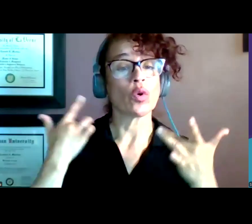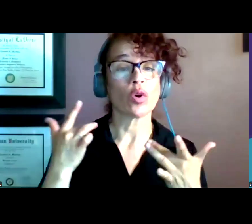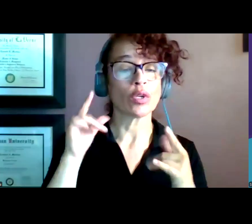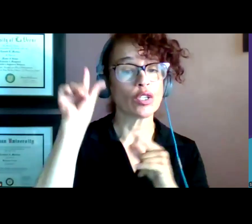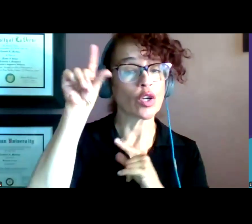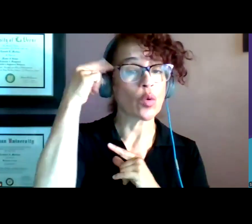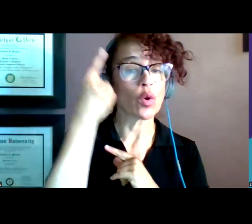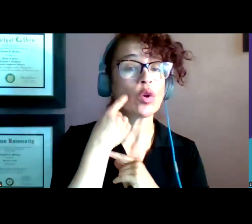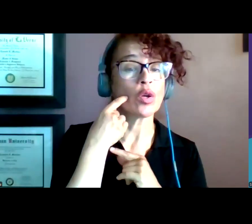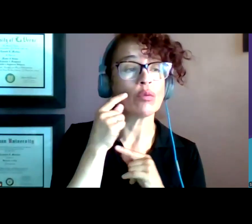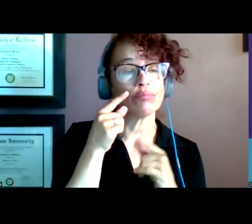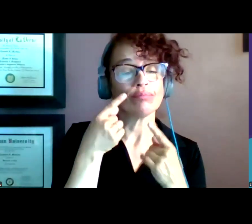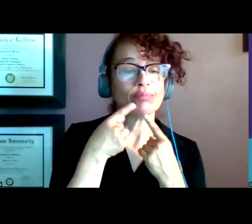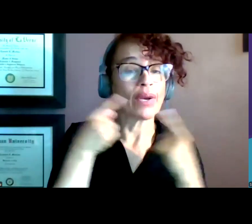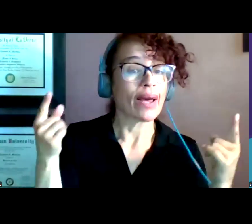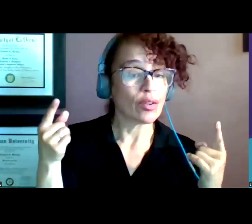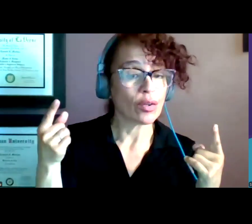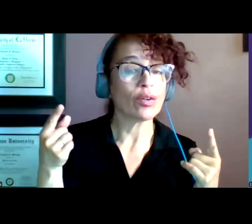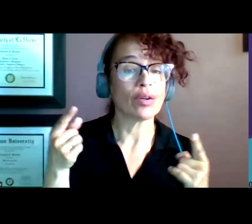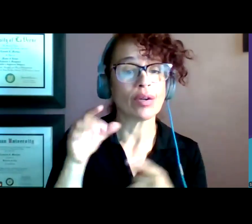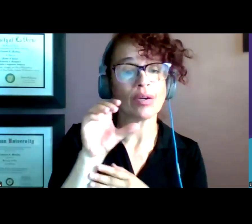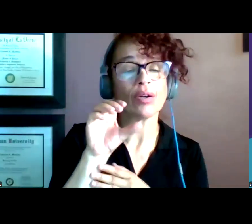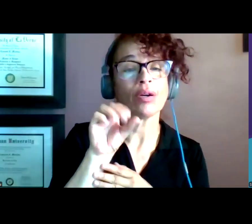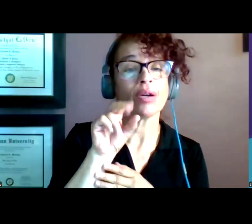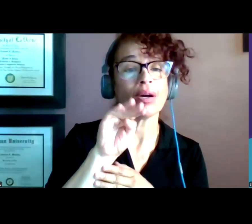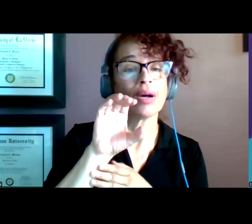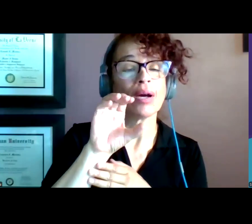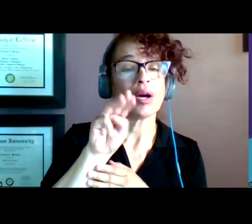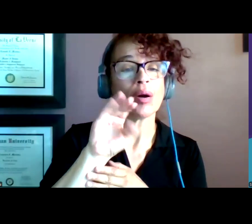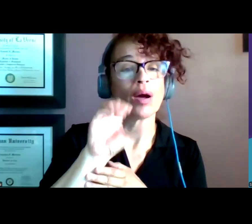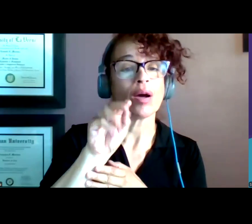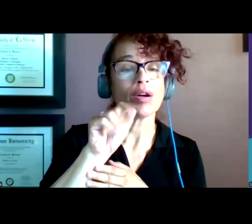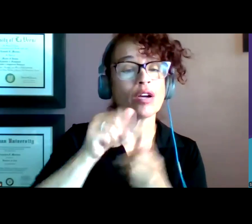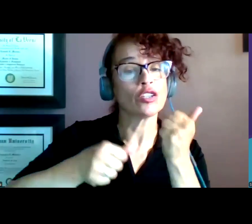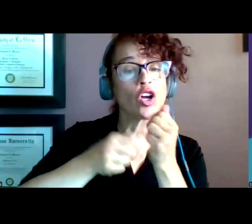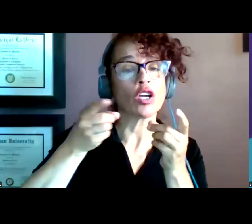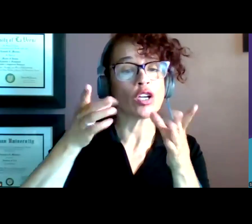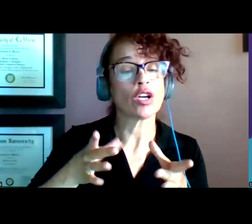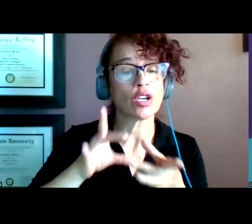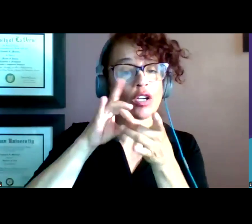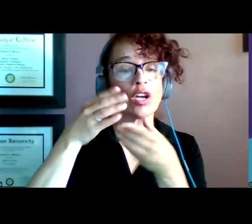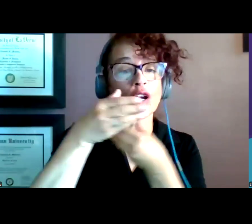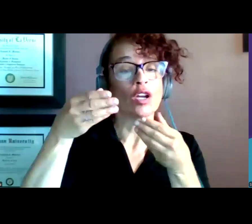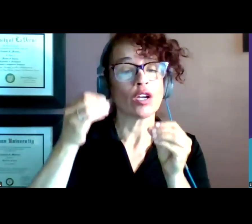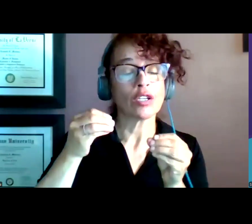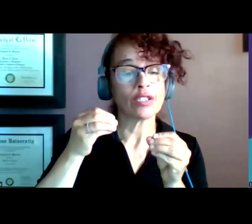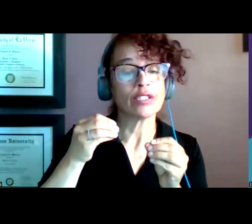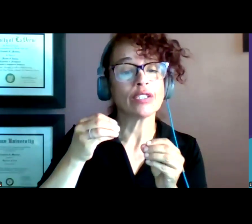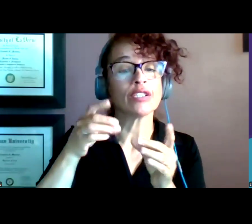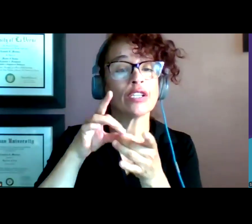governor recently appointed Connie Nakano to serve as the Assistant Director of the Office of